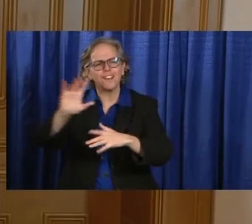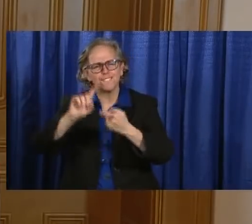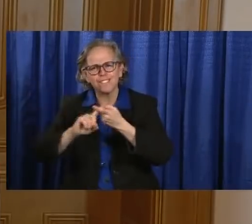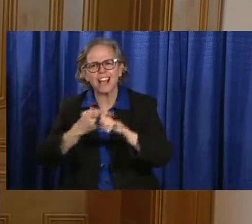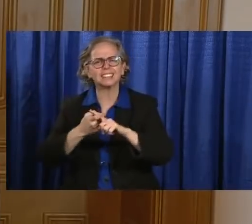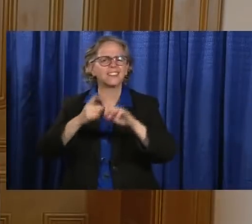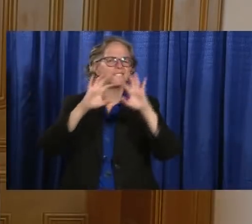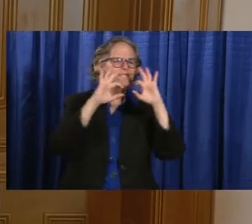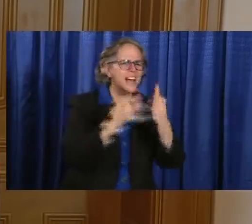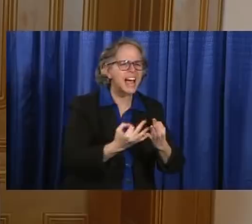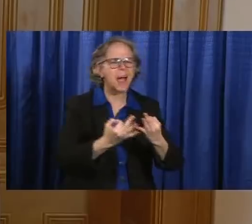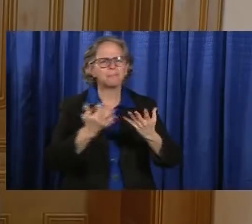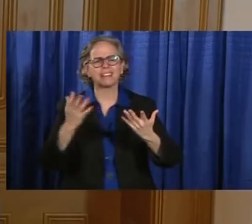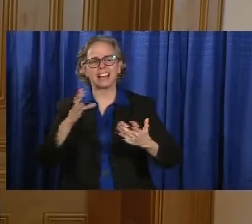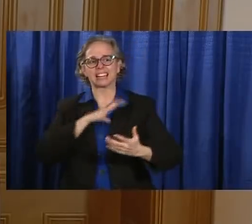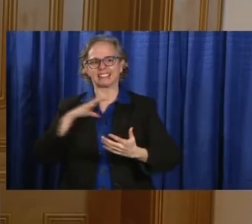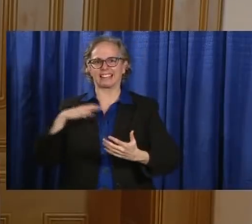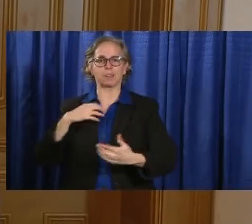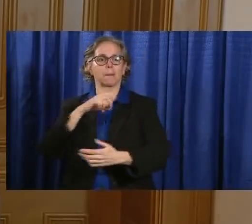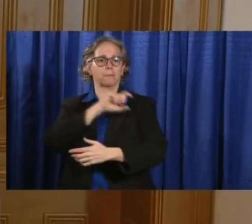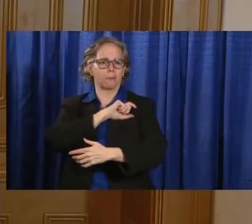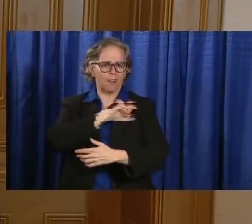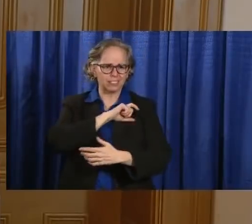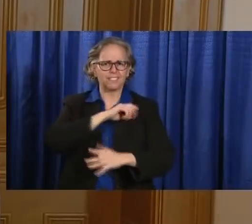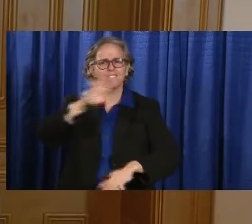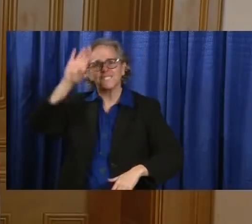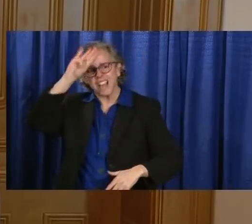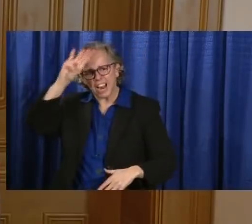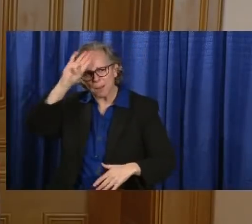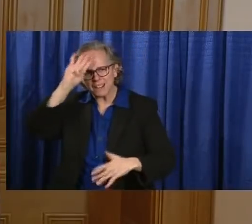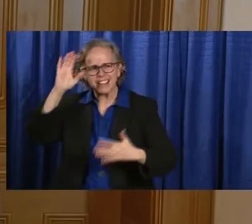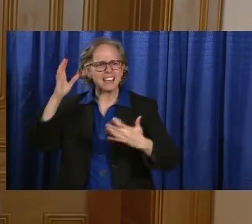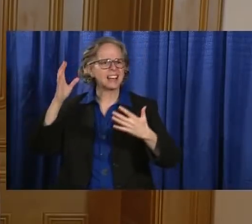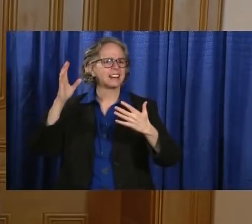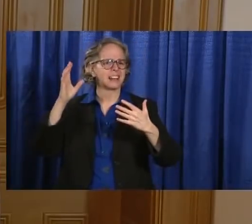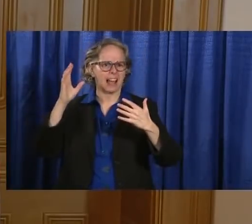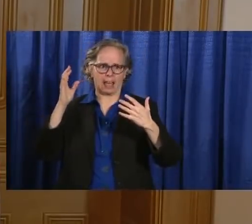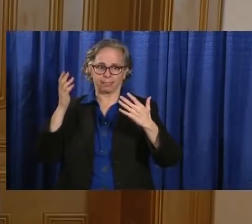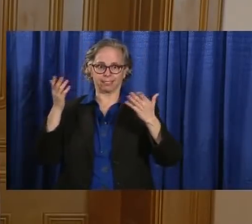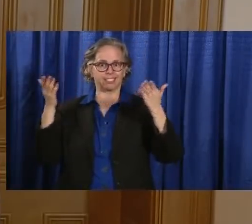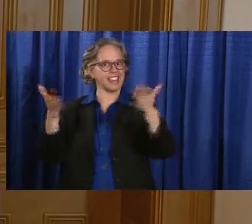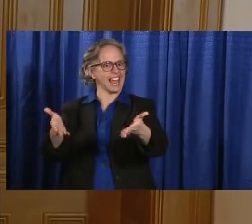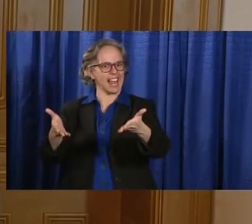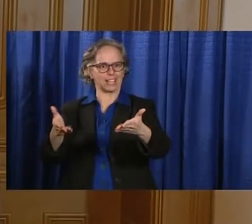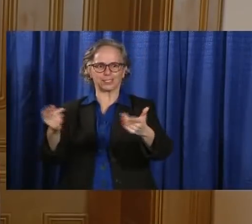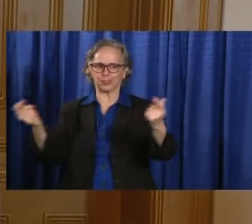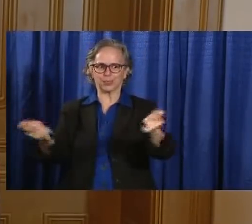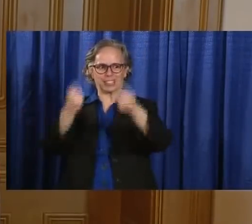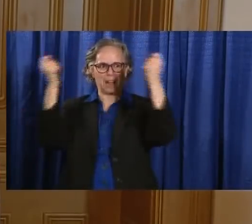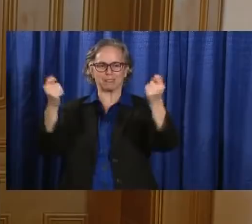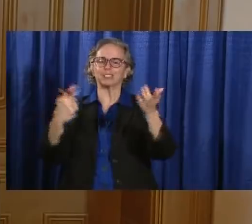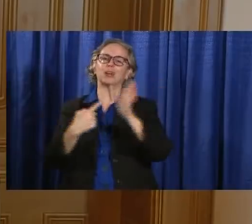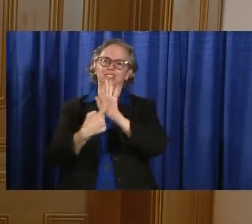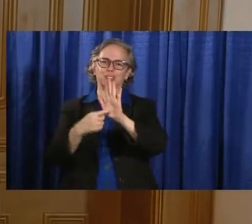of Cleveland Police Department, Fire Department, and let's roll the video here.